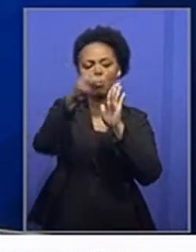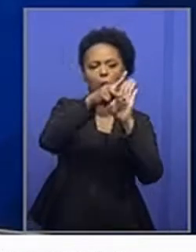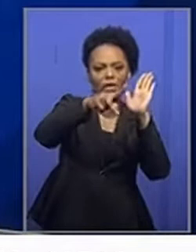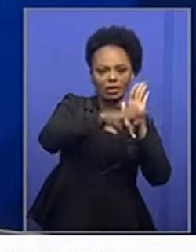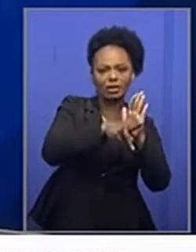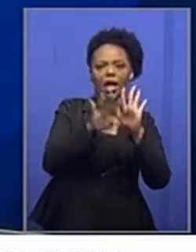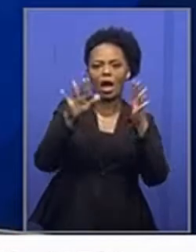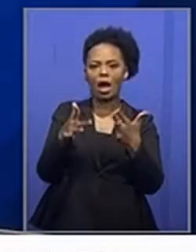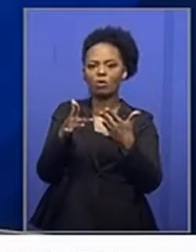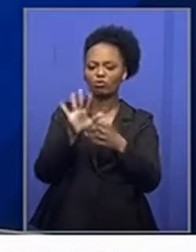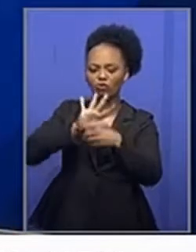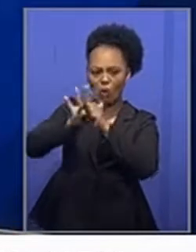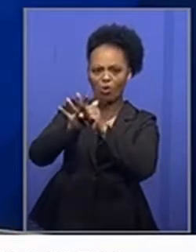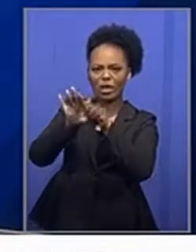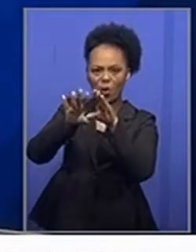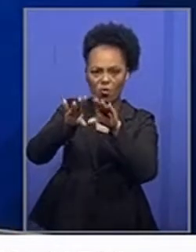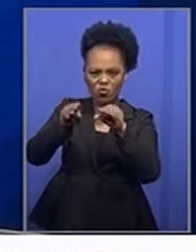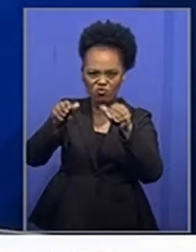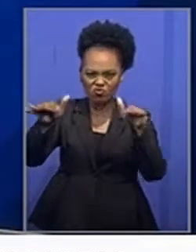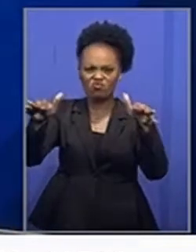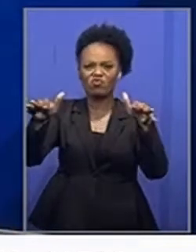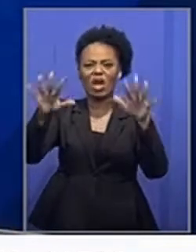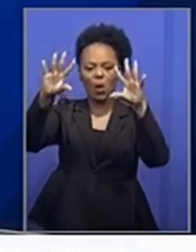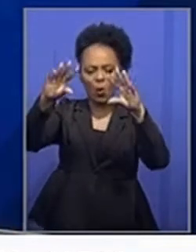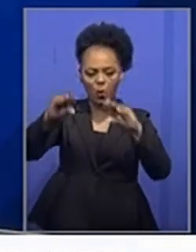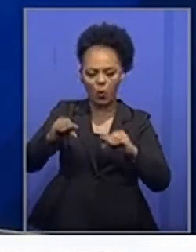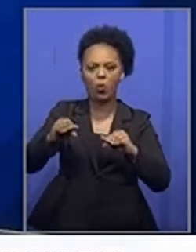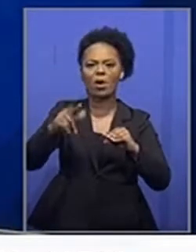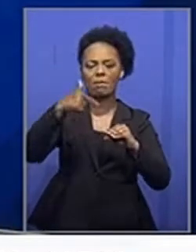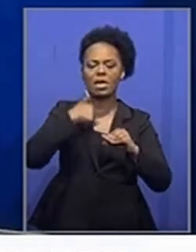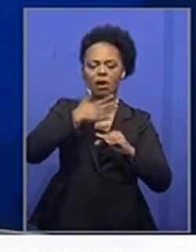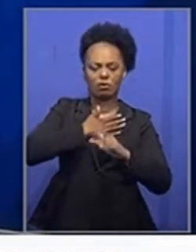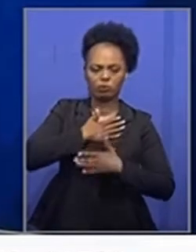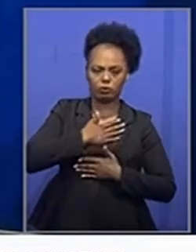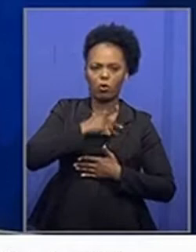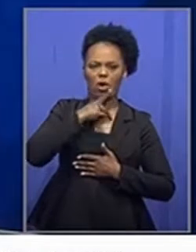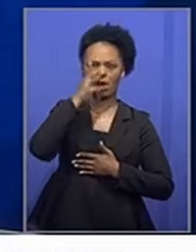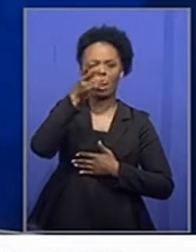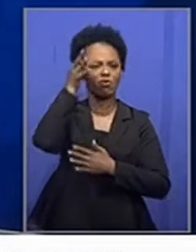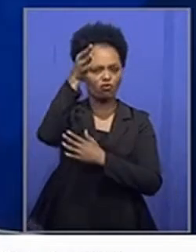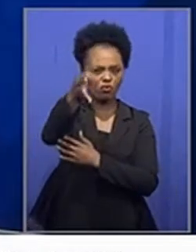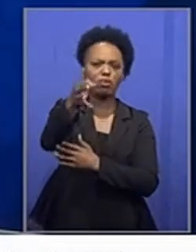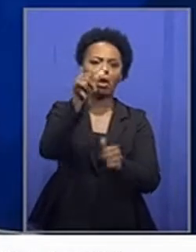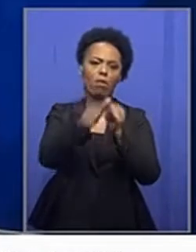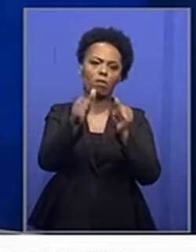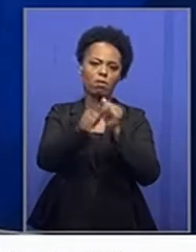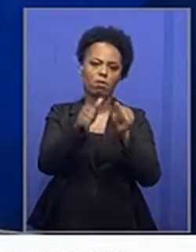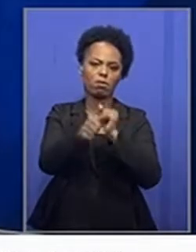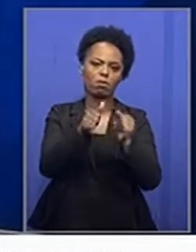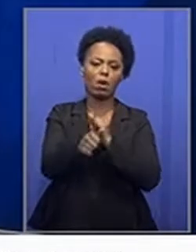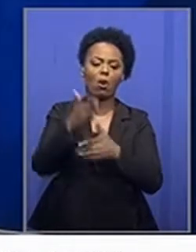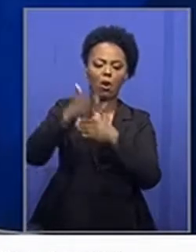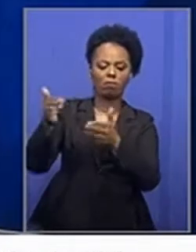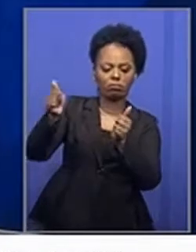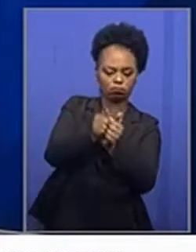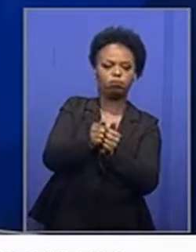this pandemic. I'm very encouraged about that step. I see a brighter future in khusebedisana